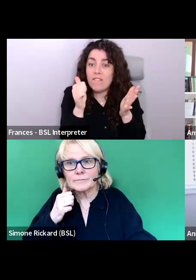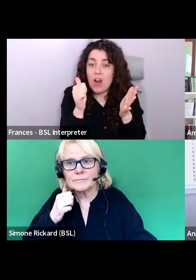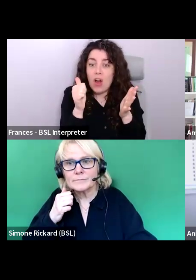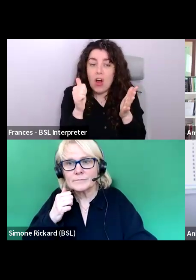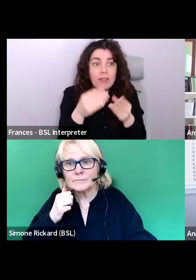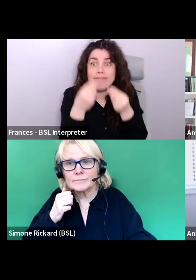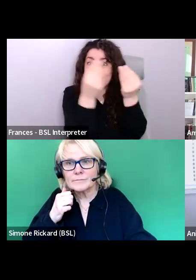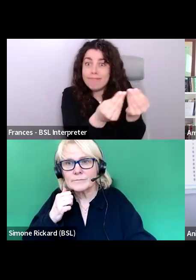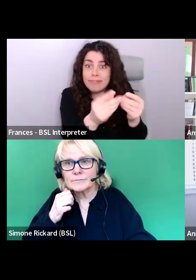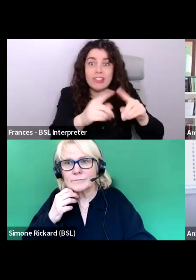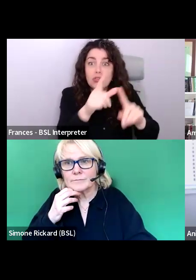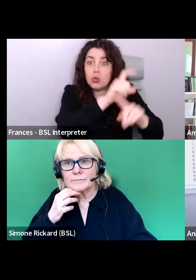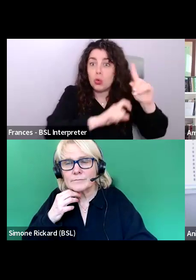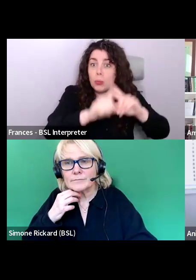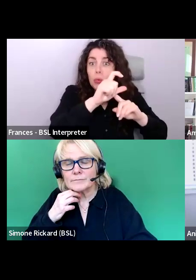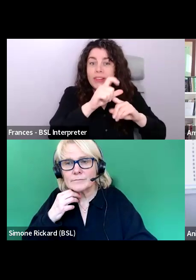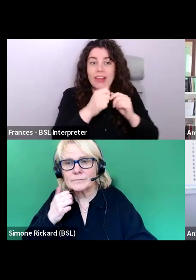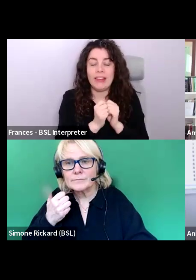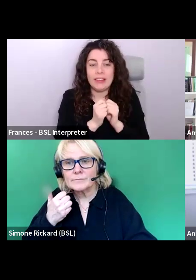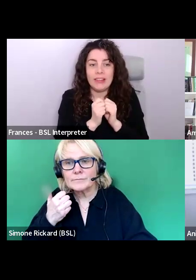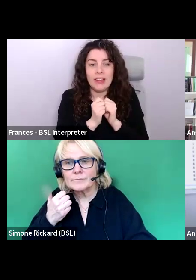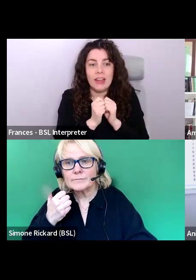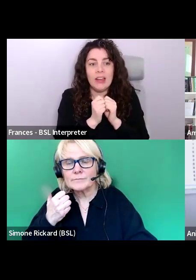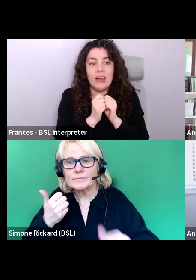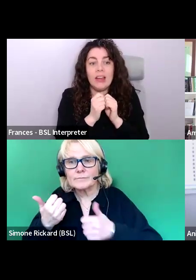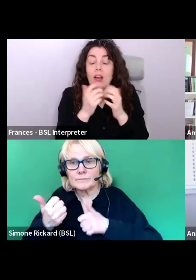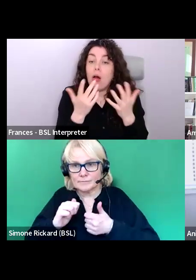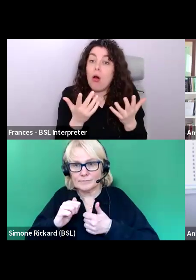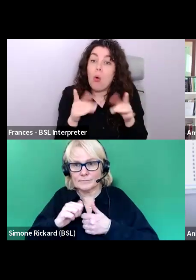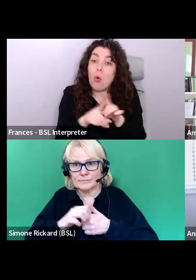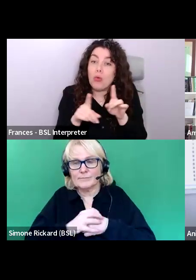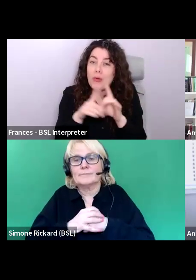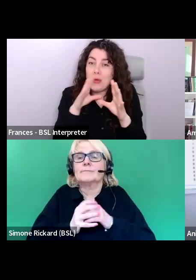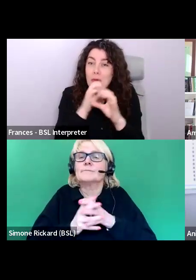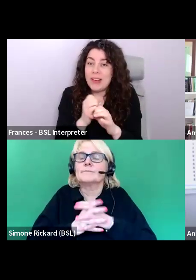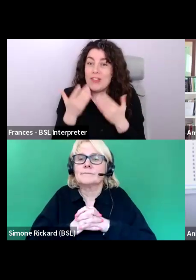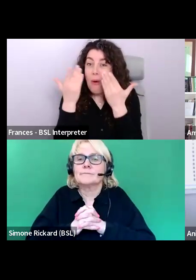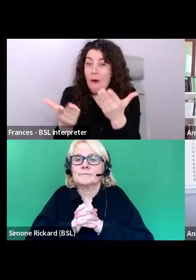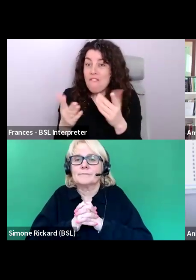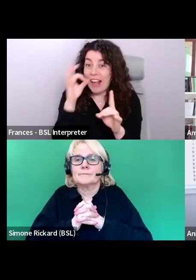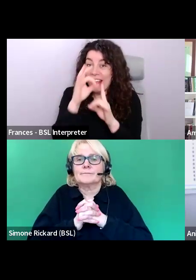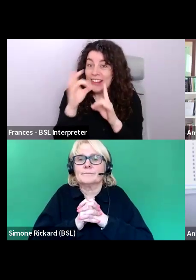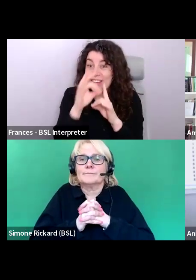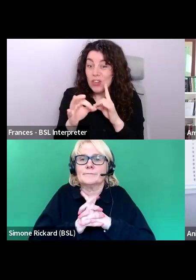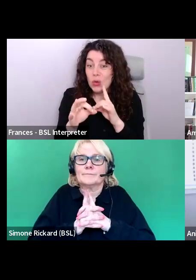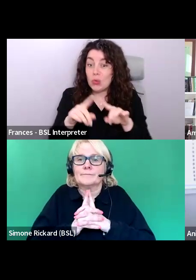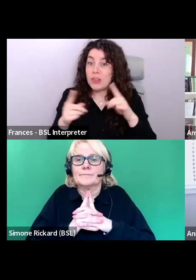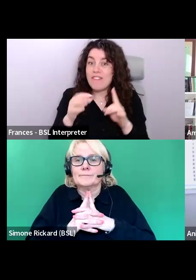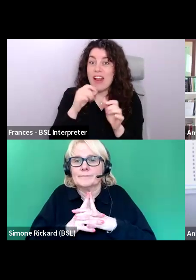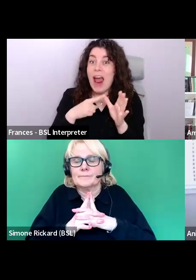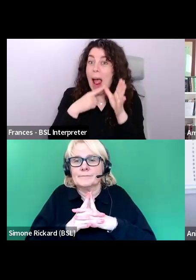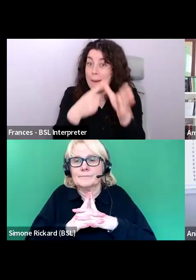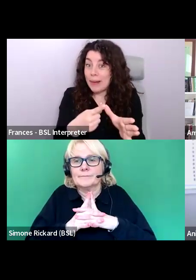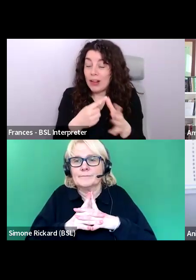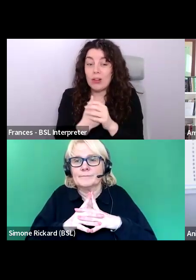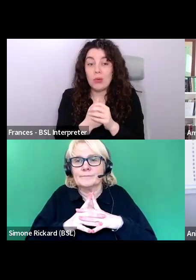in the communities in which they're working. They're committed to offer interviews to applicants who